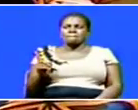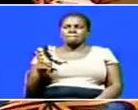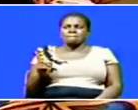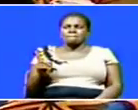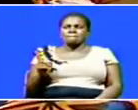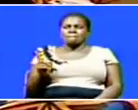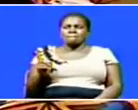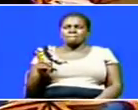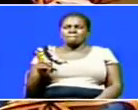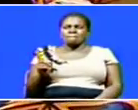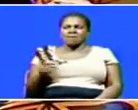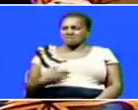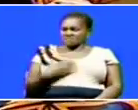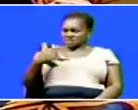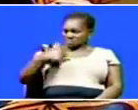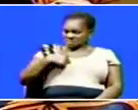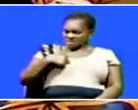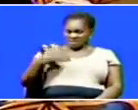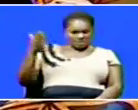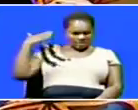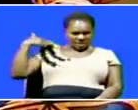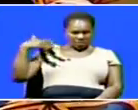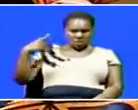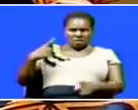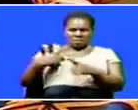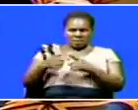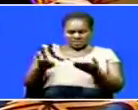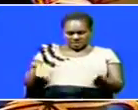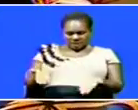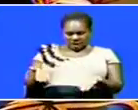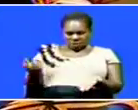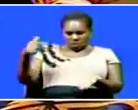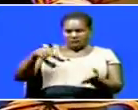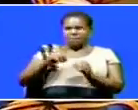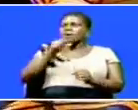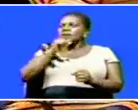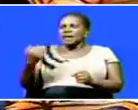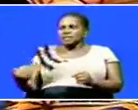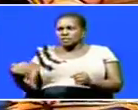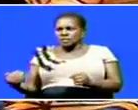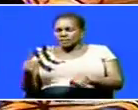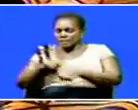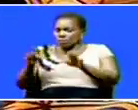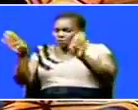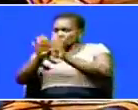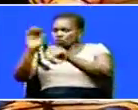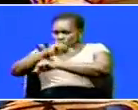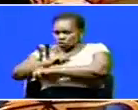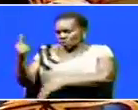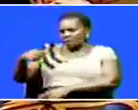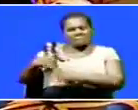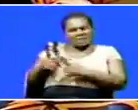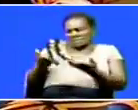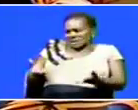Wanakuja kukuona? Ilikuwa nakuja samani lakini wizi ya kuji, hata wajuku wangu walikuwa wakifunga shule,